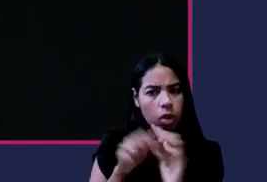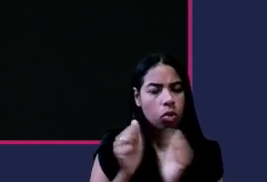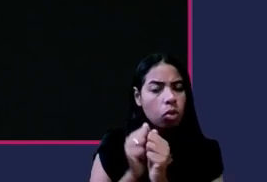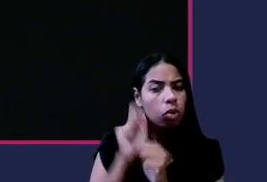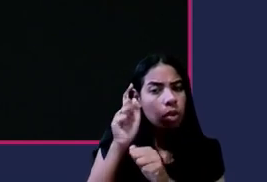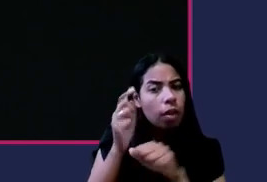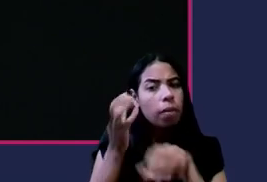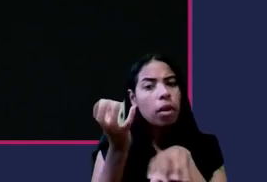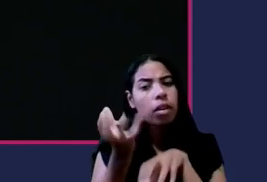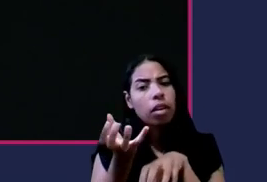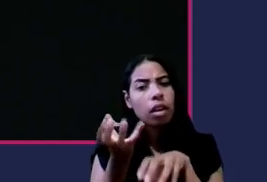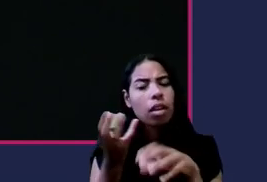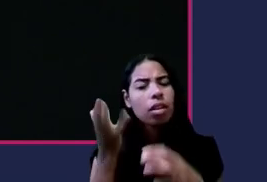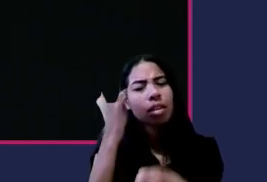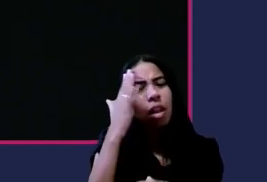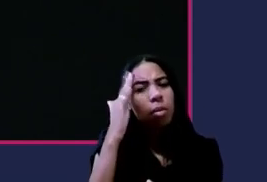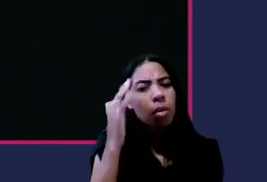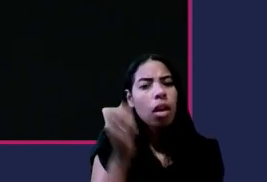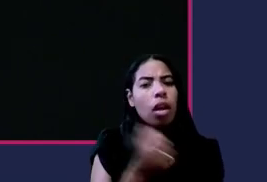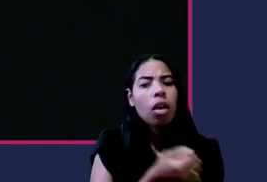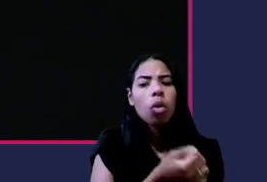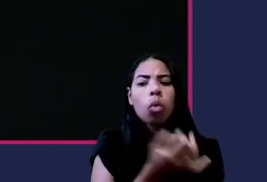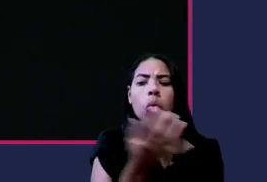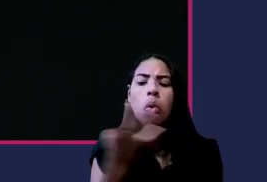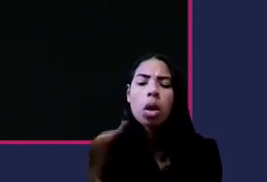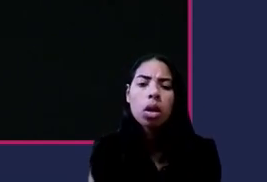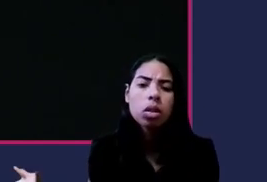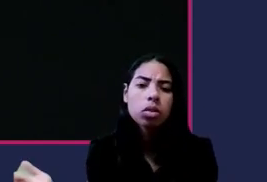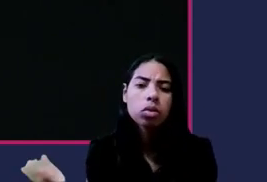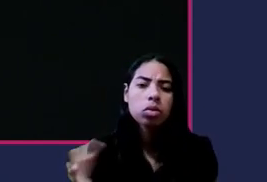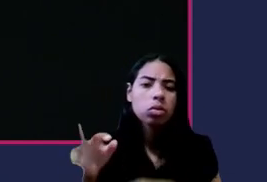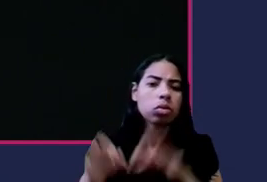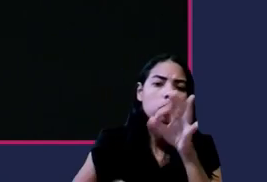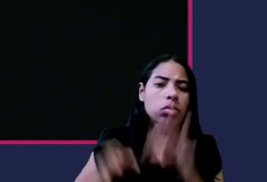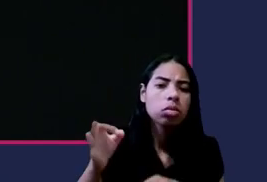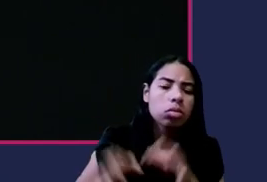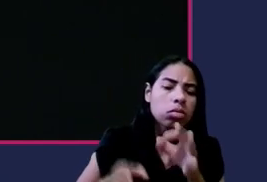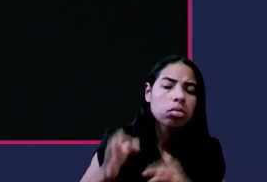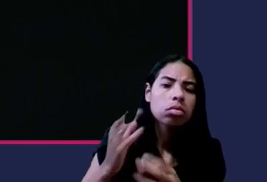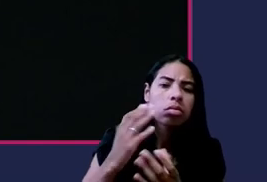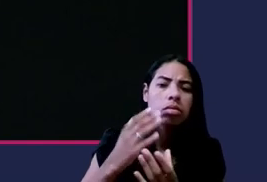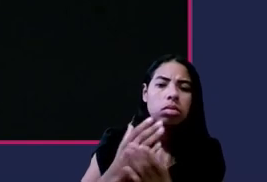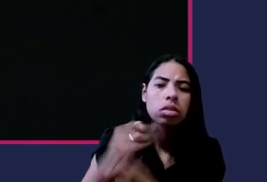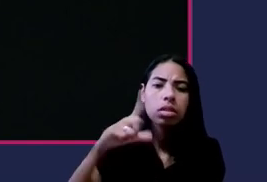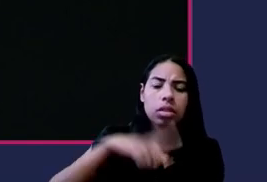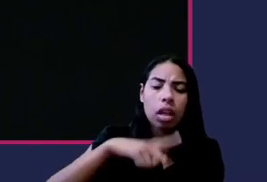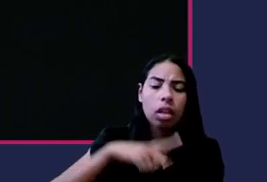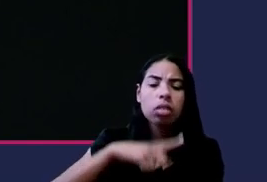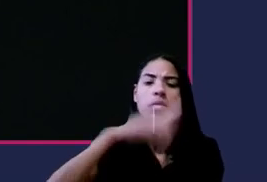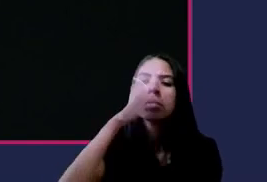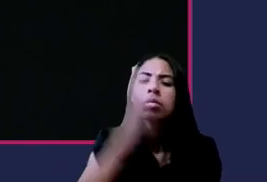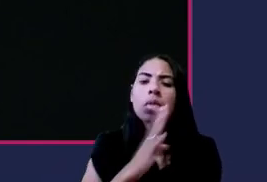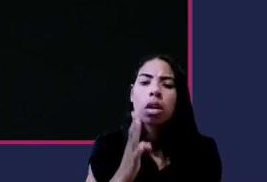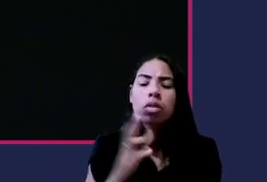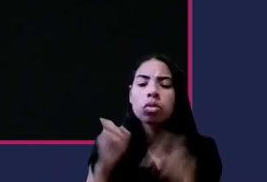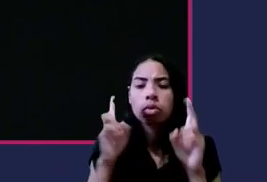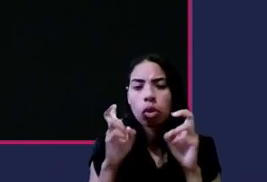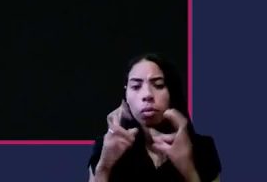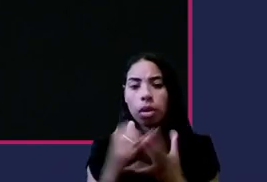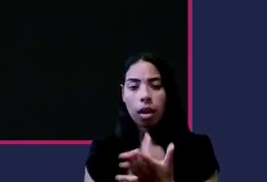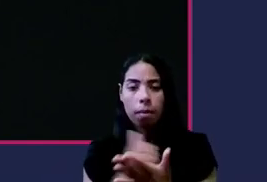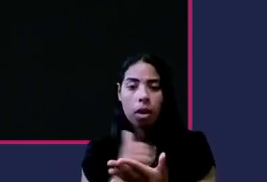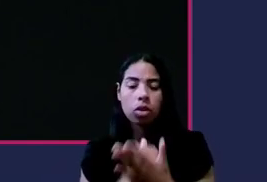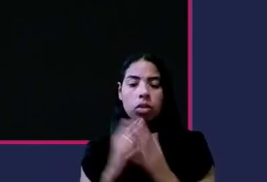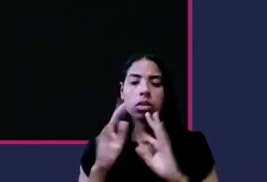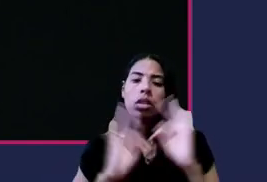anything. I was doing research with my team in Brasilia to see how many judicialization